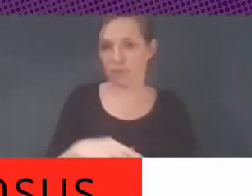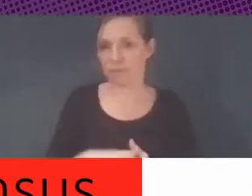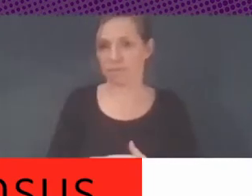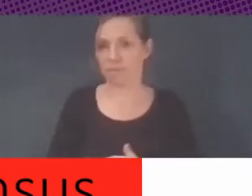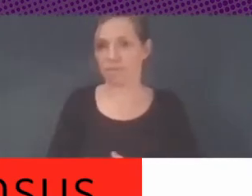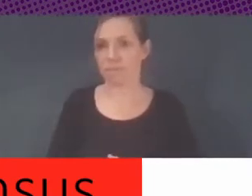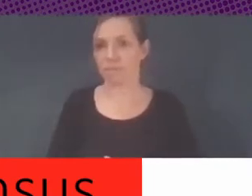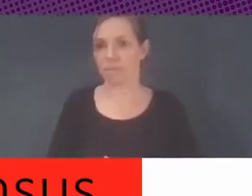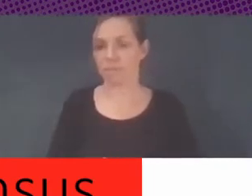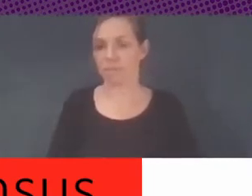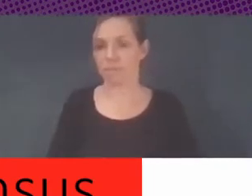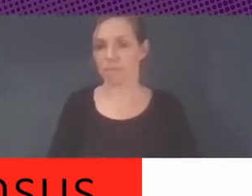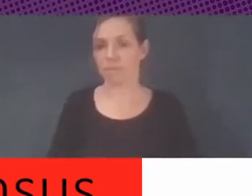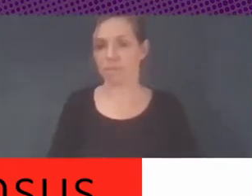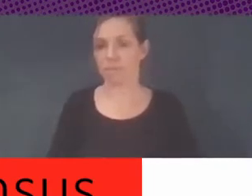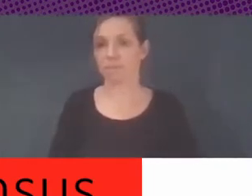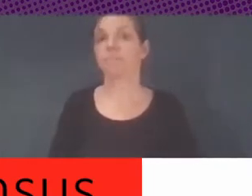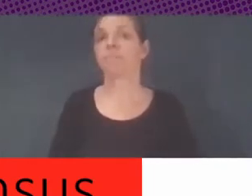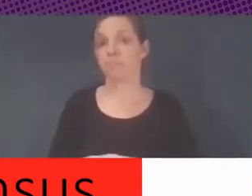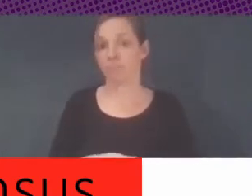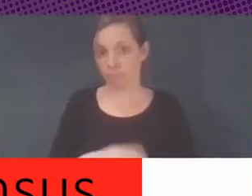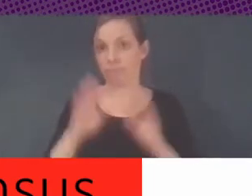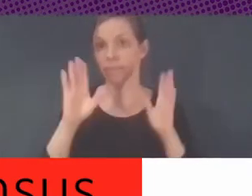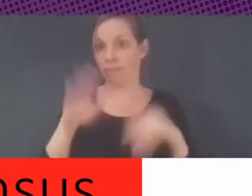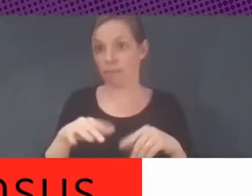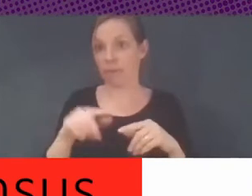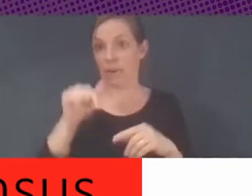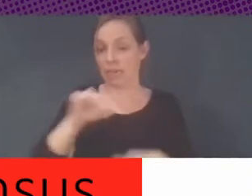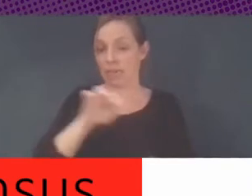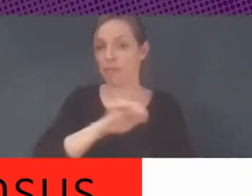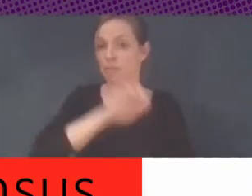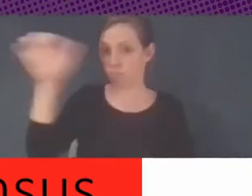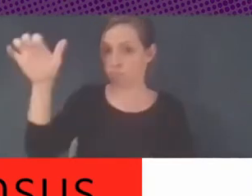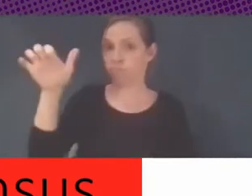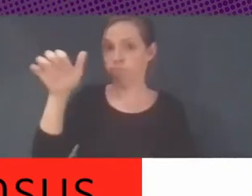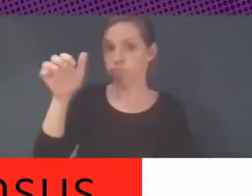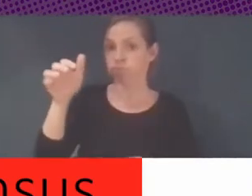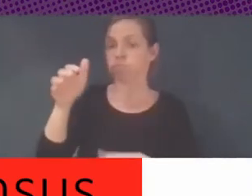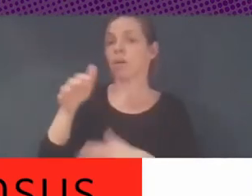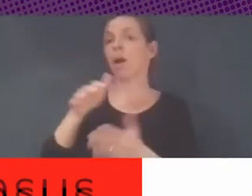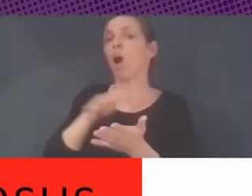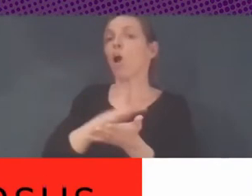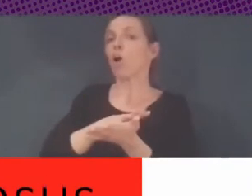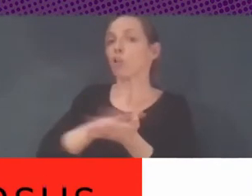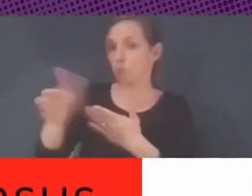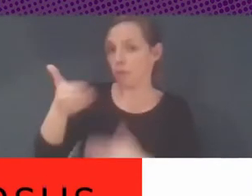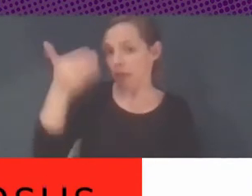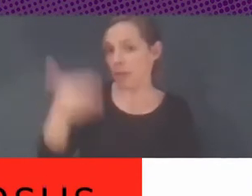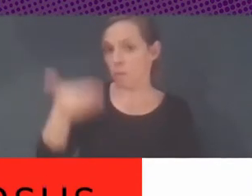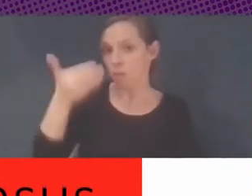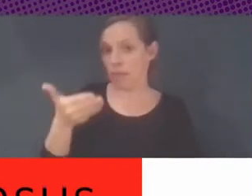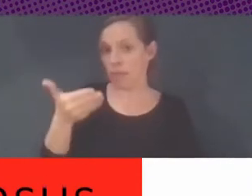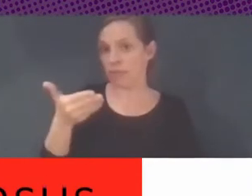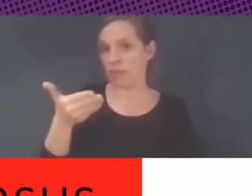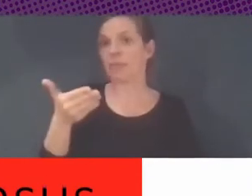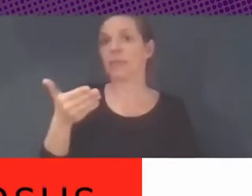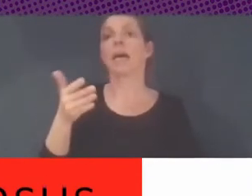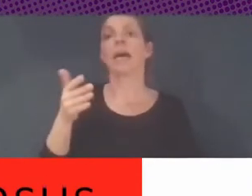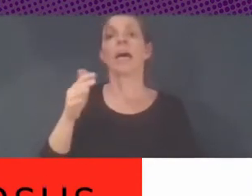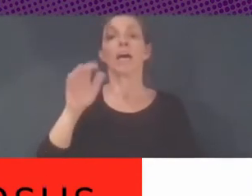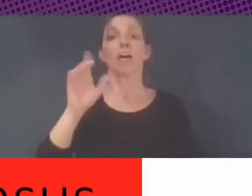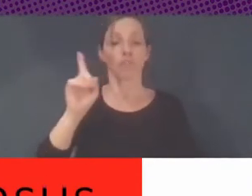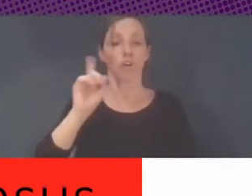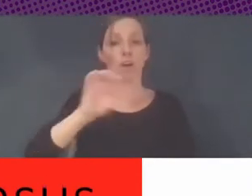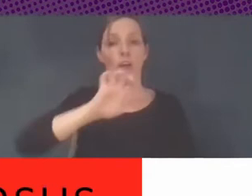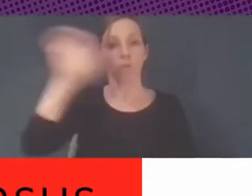for Europe he argued and not only for Europe but also for the global south it has increased inequality it has brought